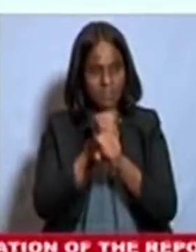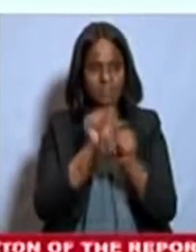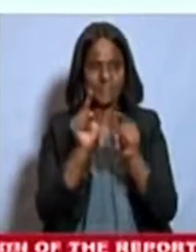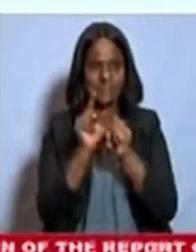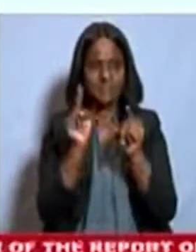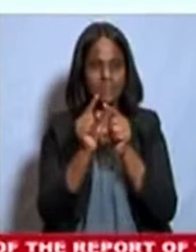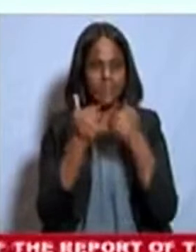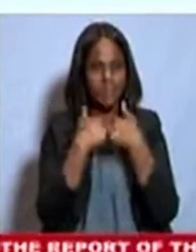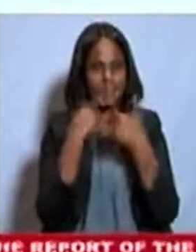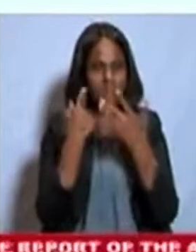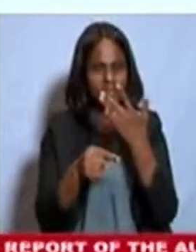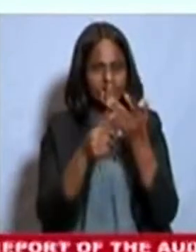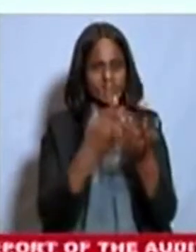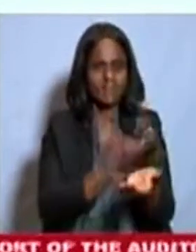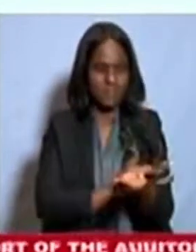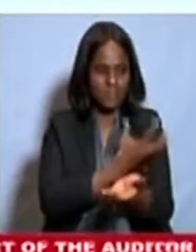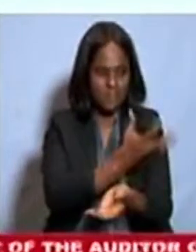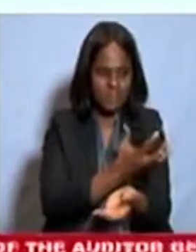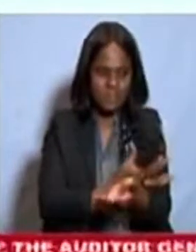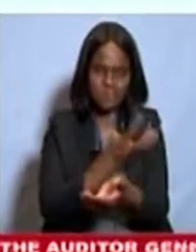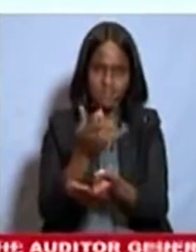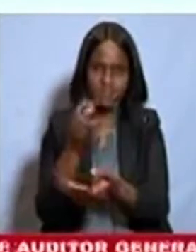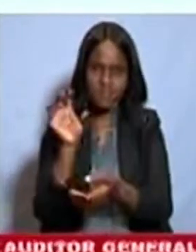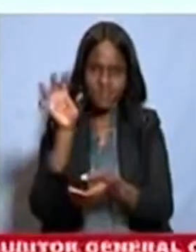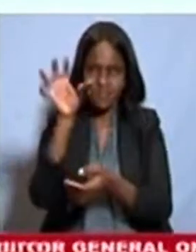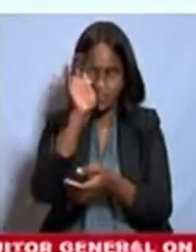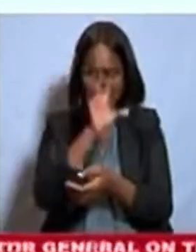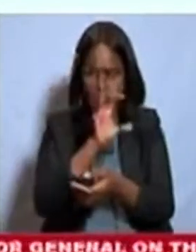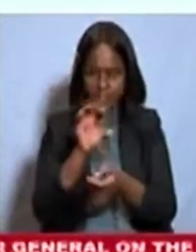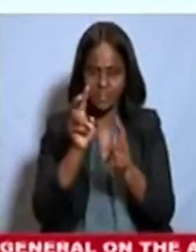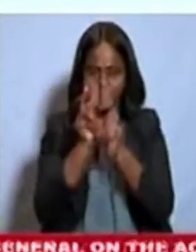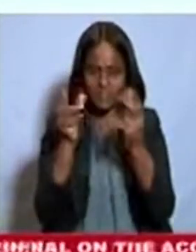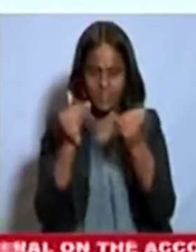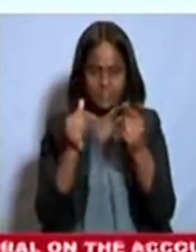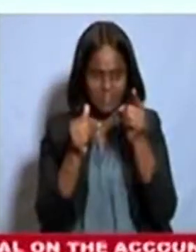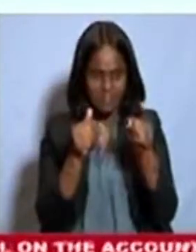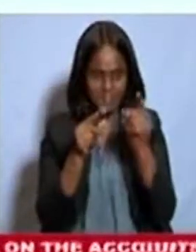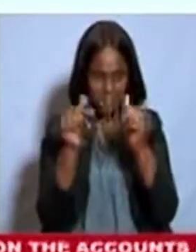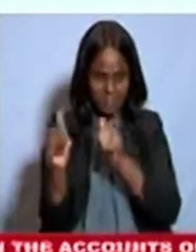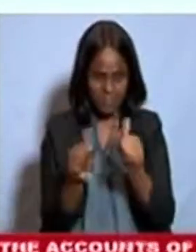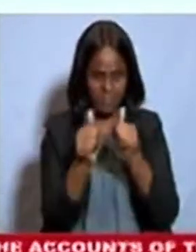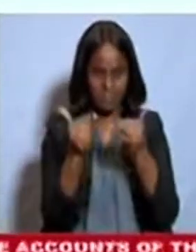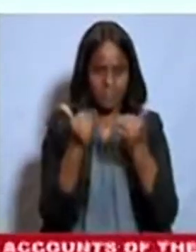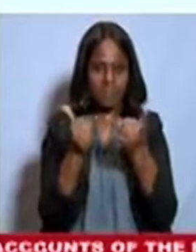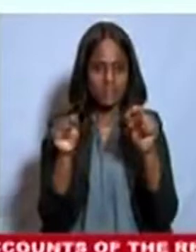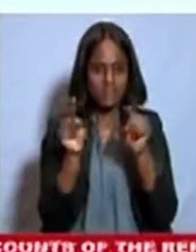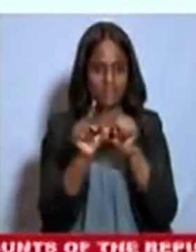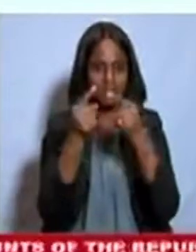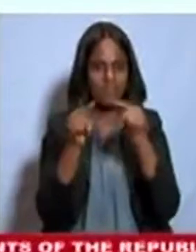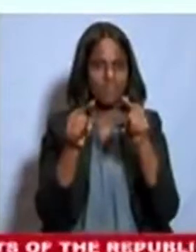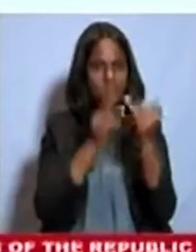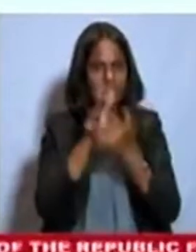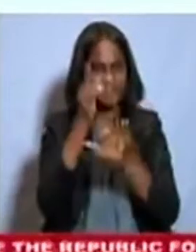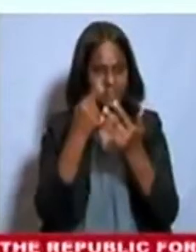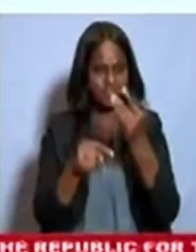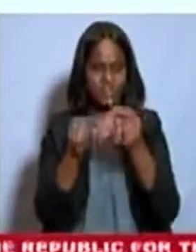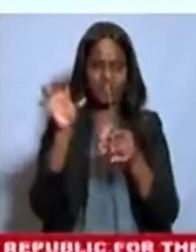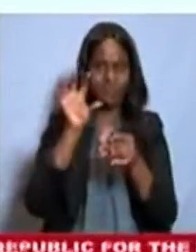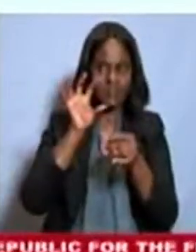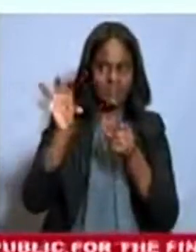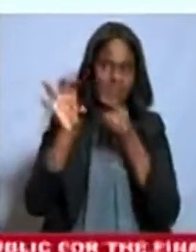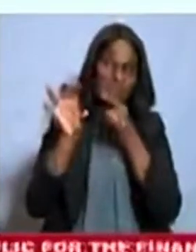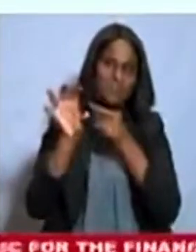been devolved to the provinces. So this action is actually being done through the